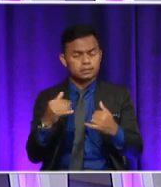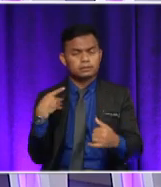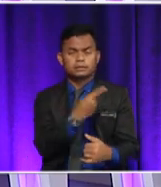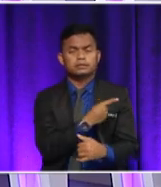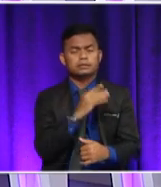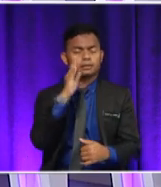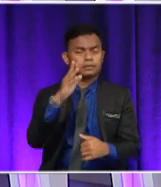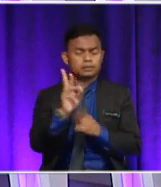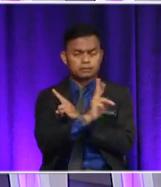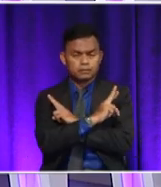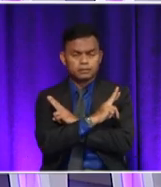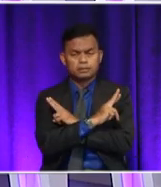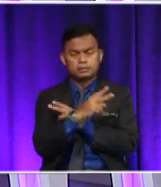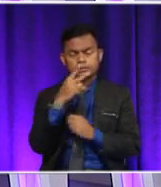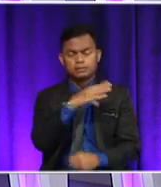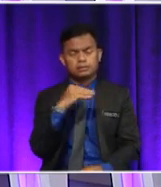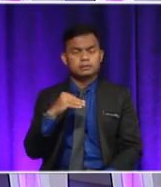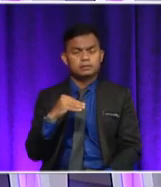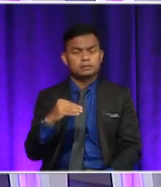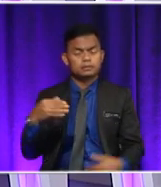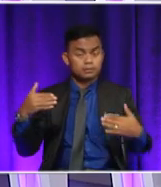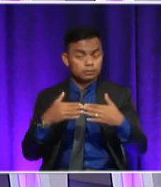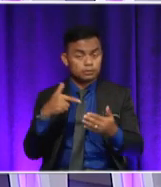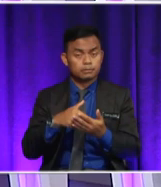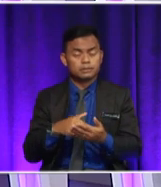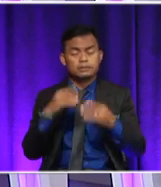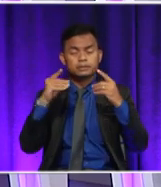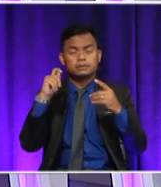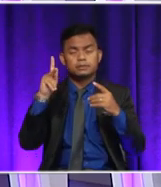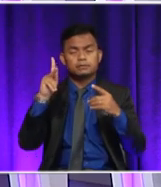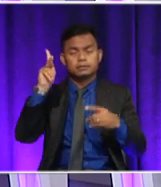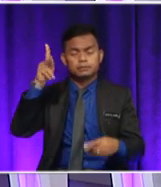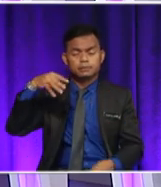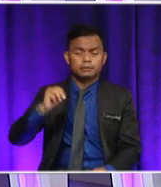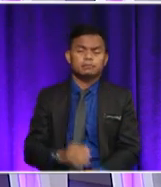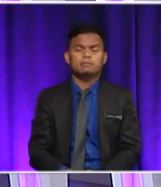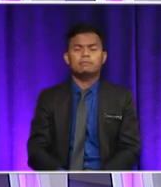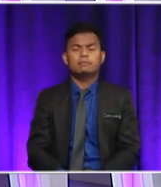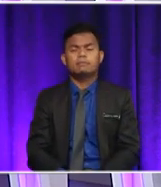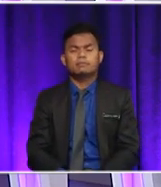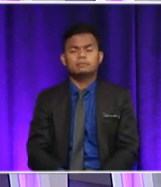and we're going to continue reading this text. Do not go anywhere. Stay tuned with us on DidikTV KPM.